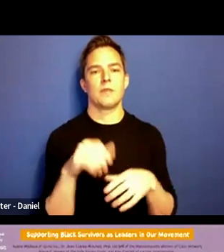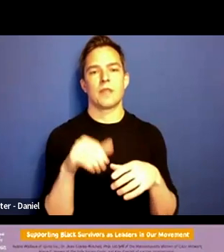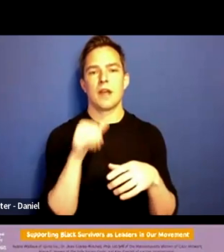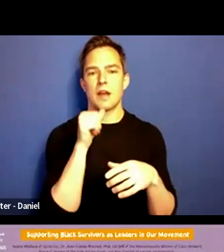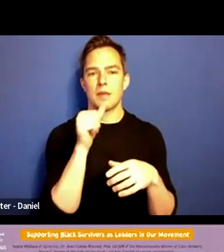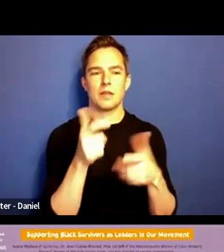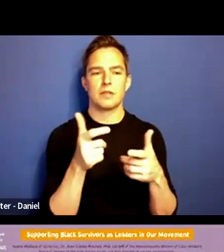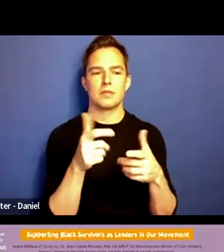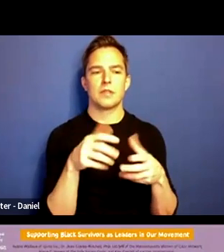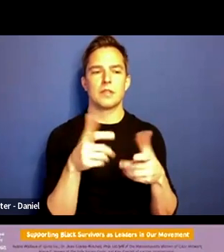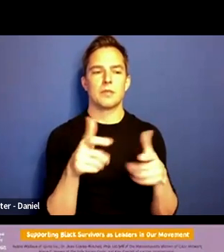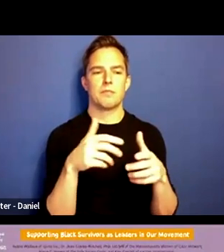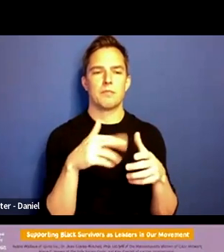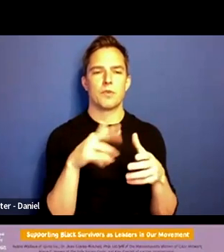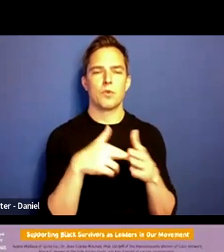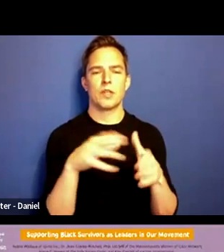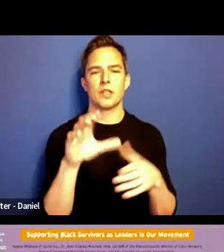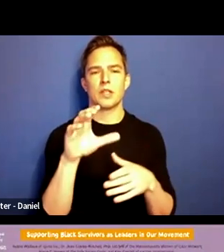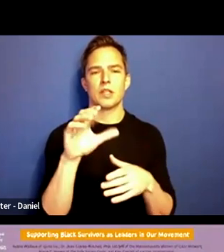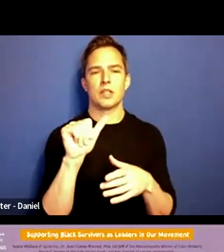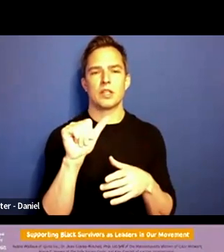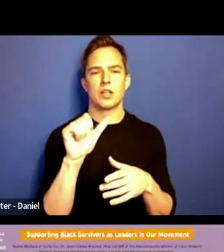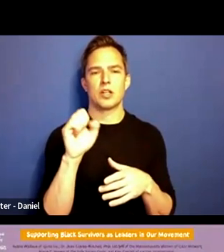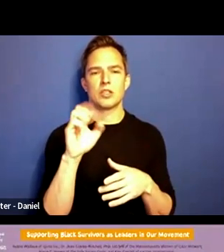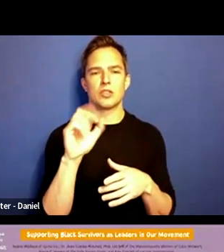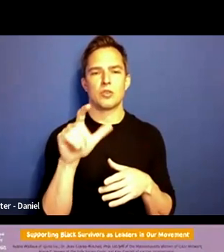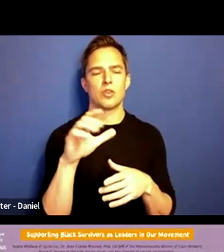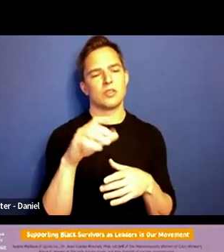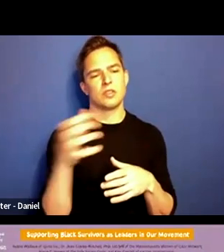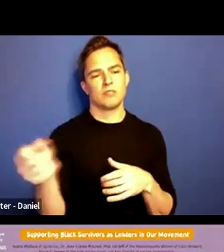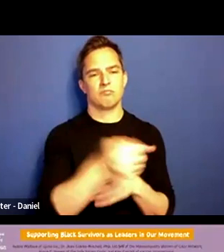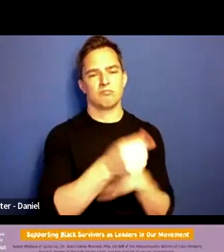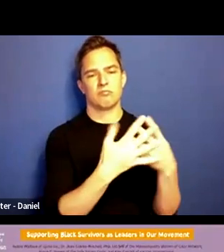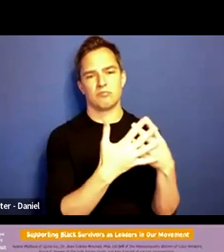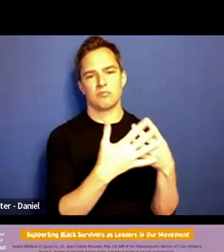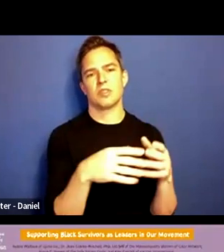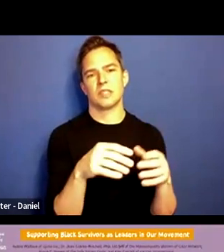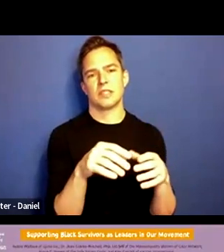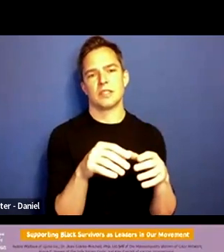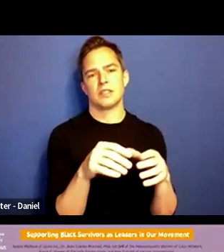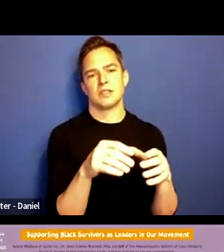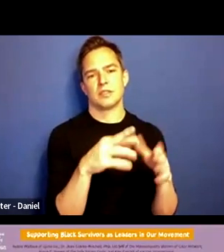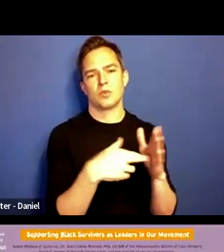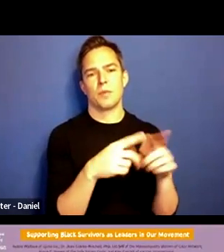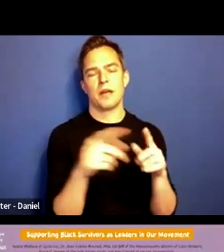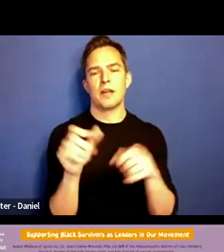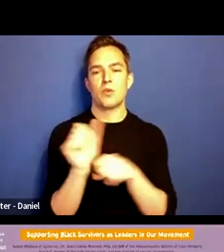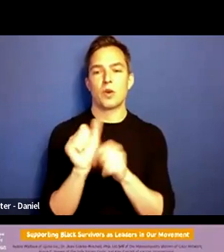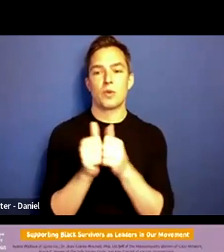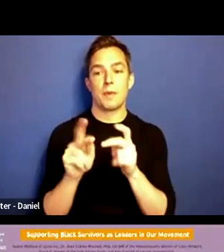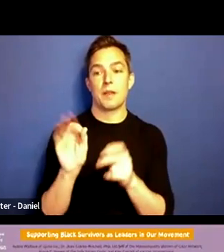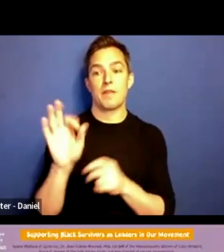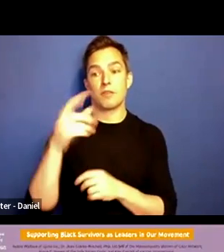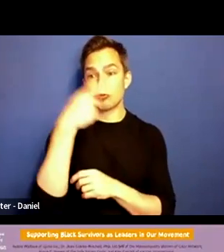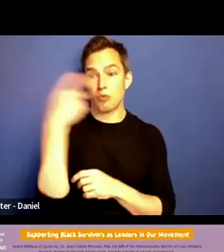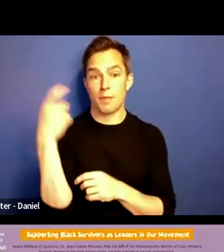carceral system, which is why I left the office. But what I did observe, what I did get to know is get to learn working with people with trauma, and just learn